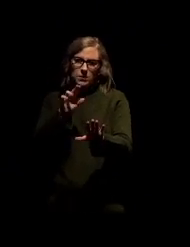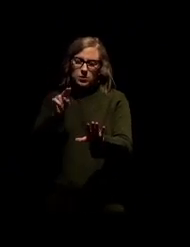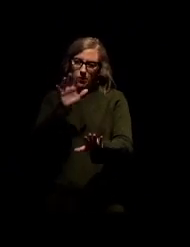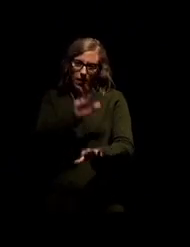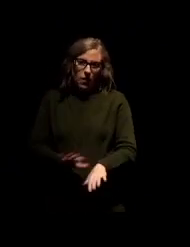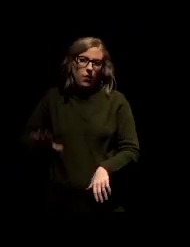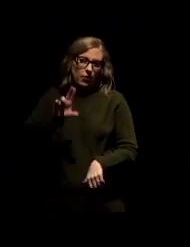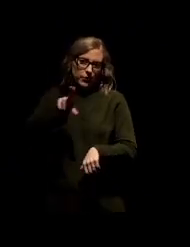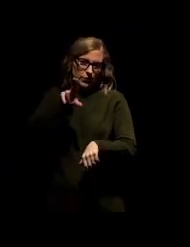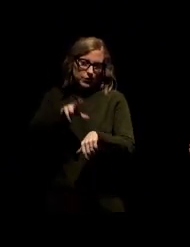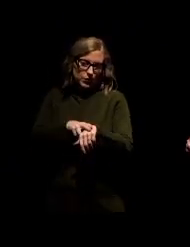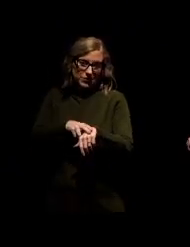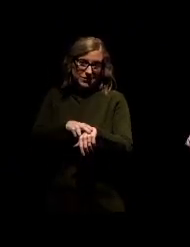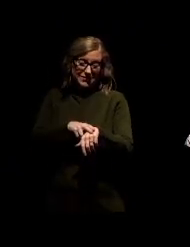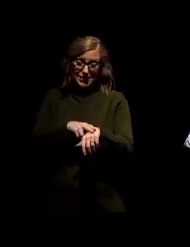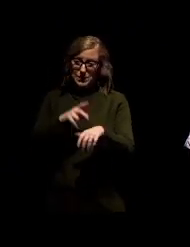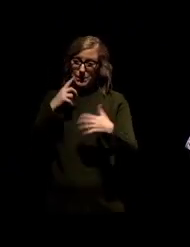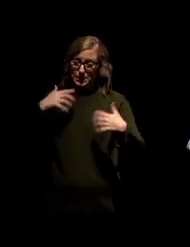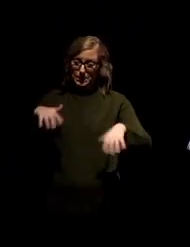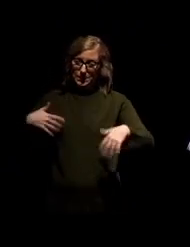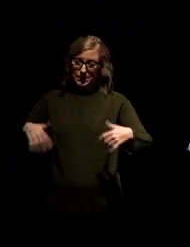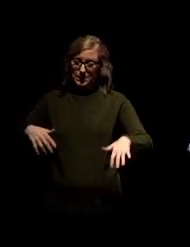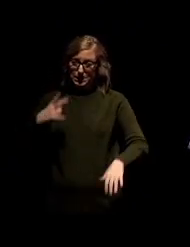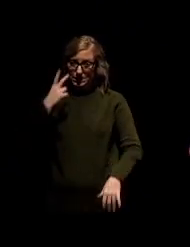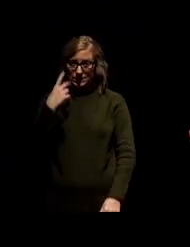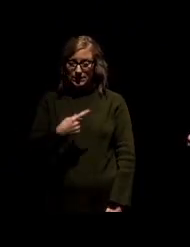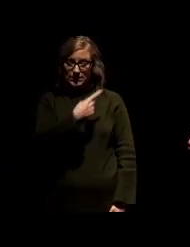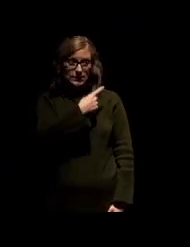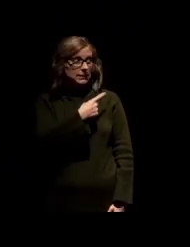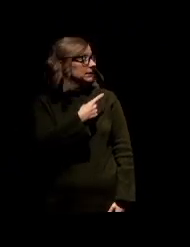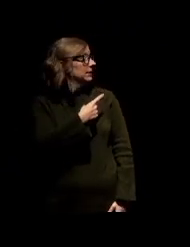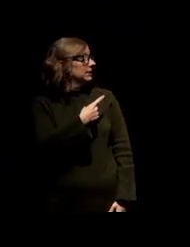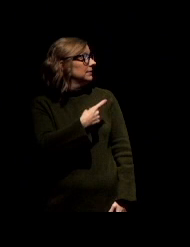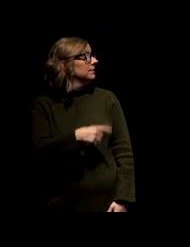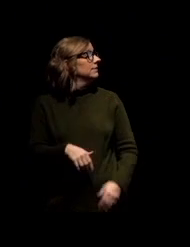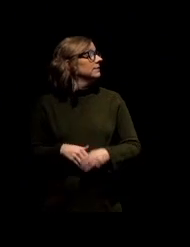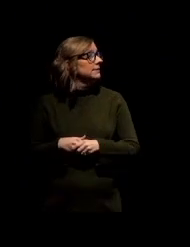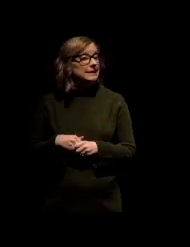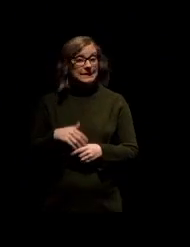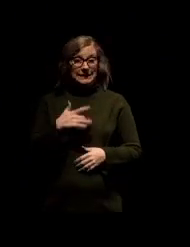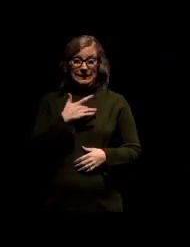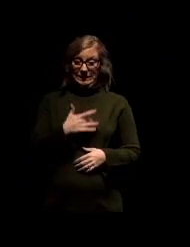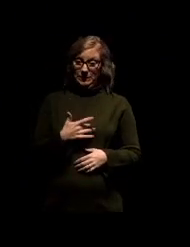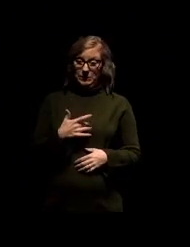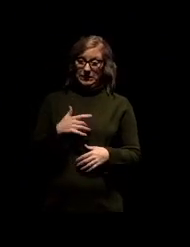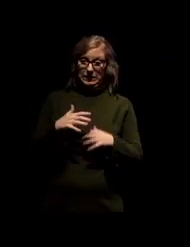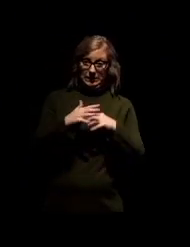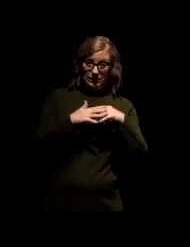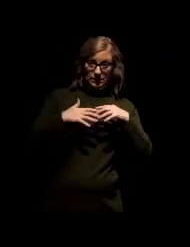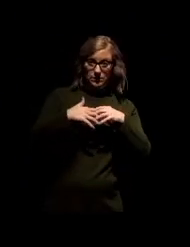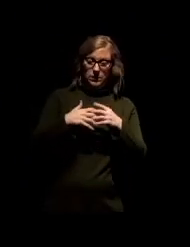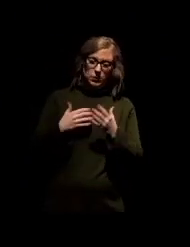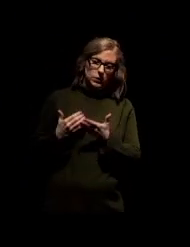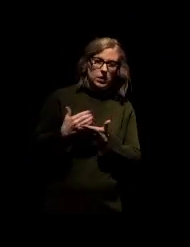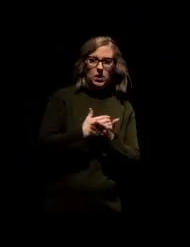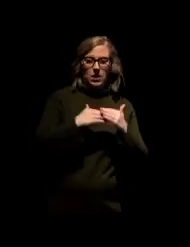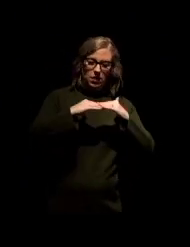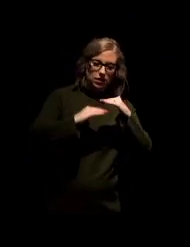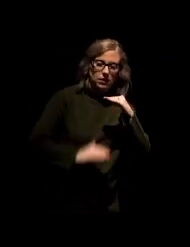across the nation, is demonstrative. You can see that, generally speaking, we make significantly less